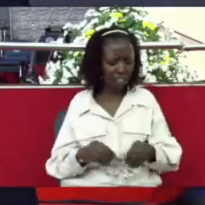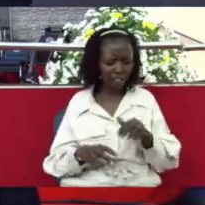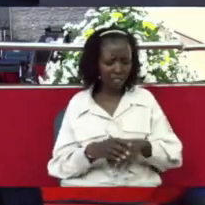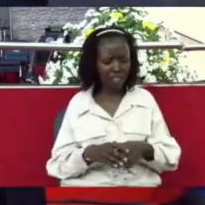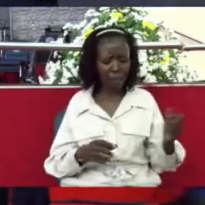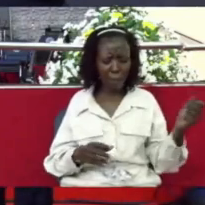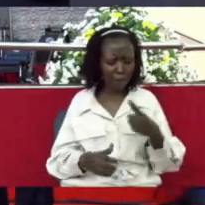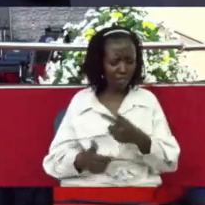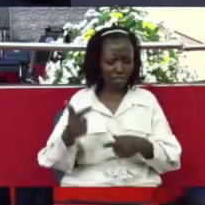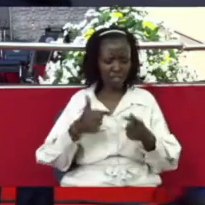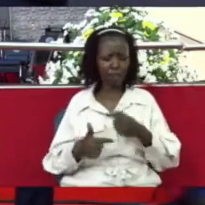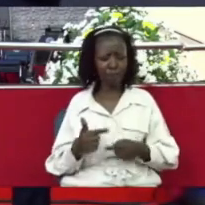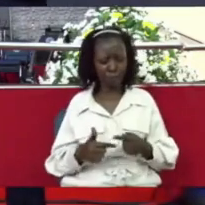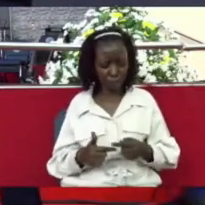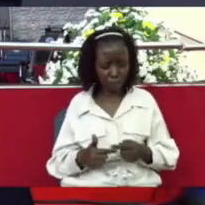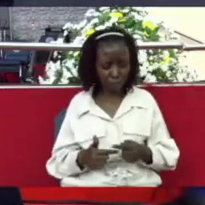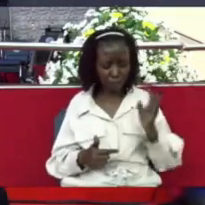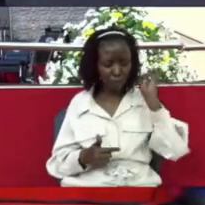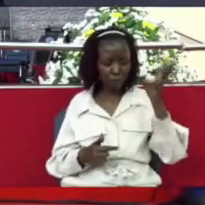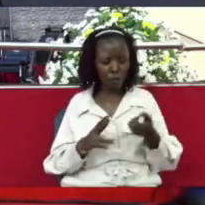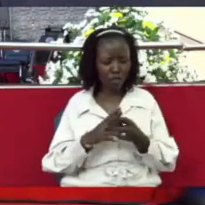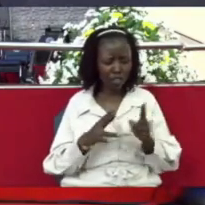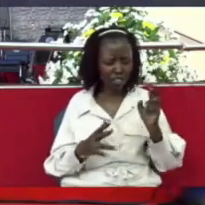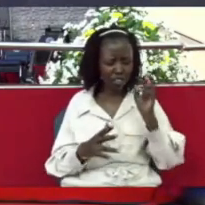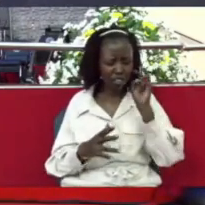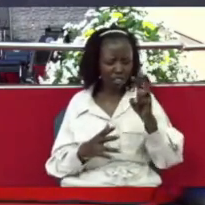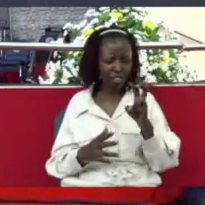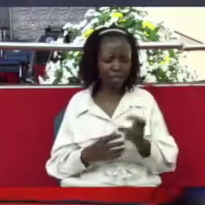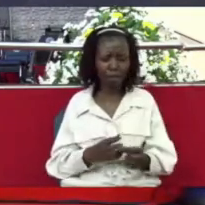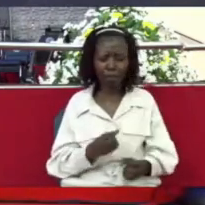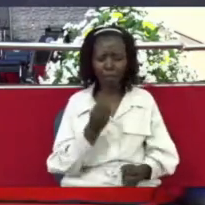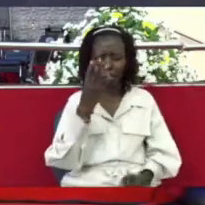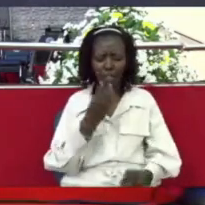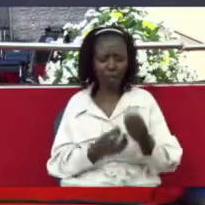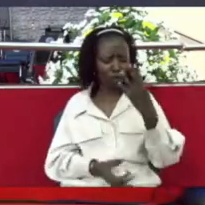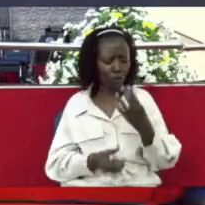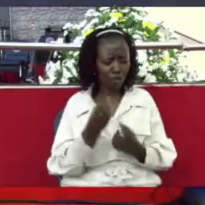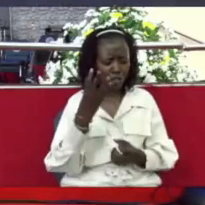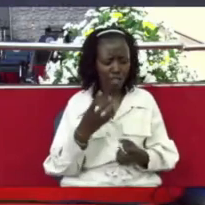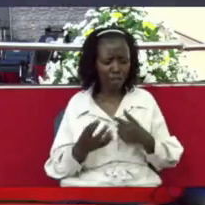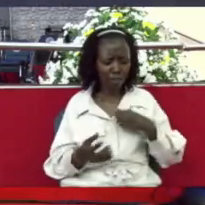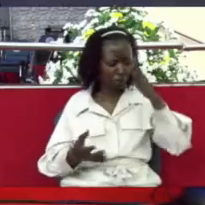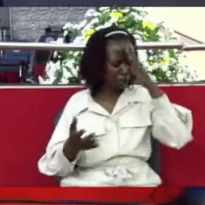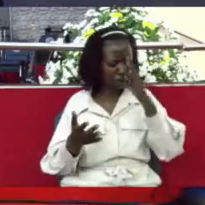they're going to begin to see the breakthroughs. And I